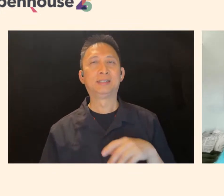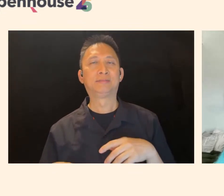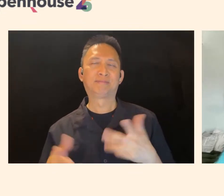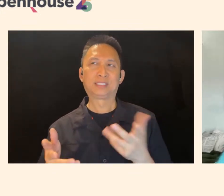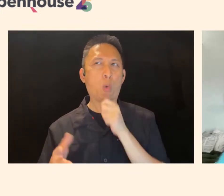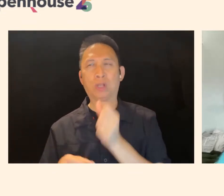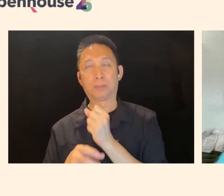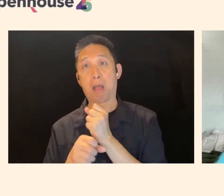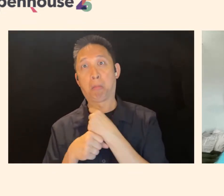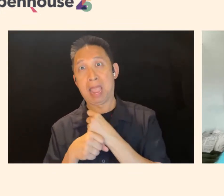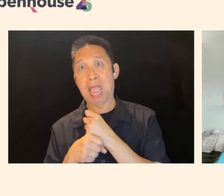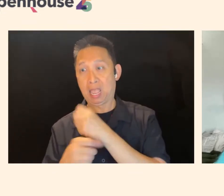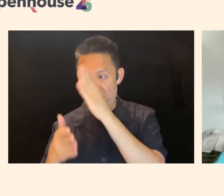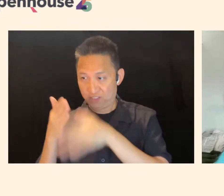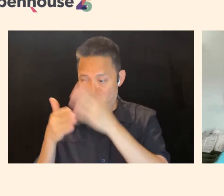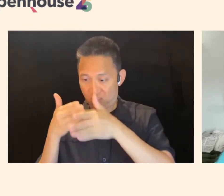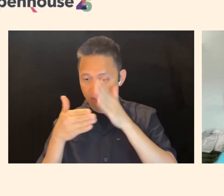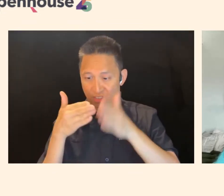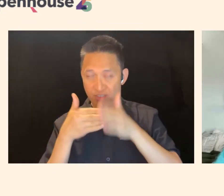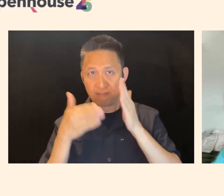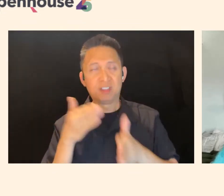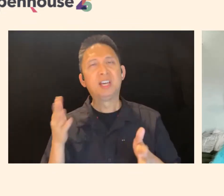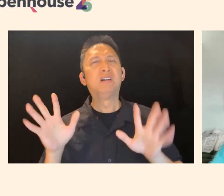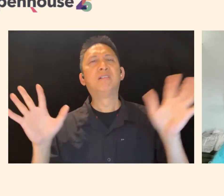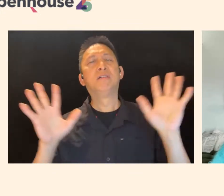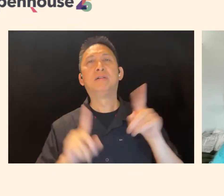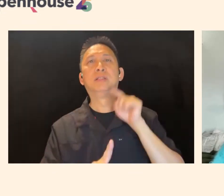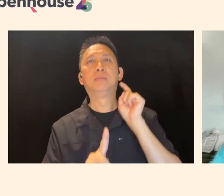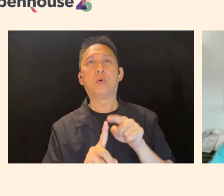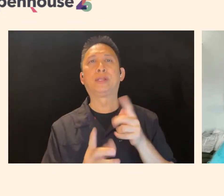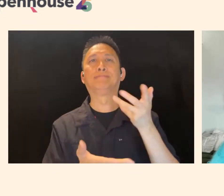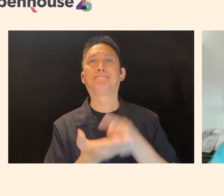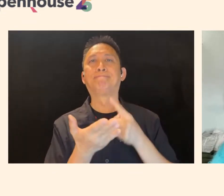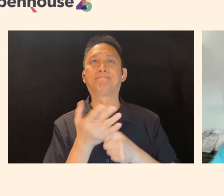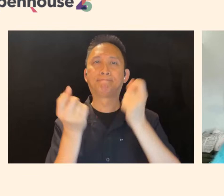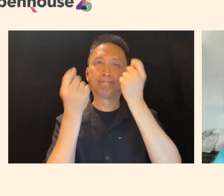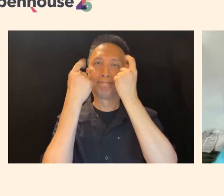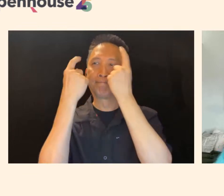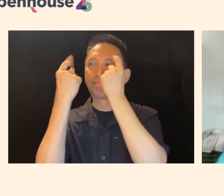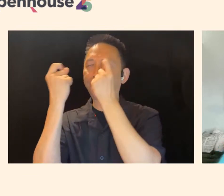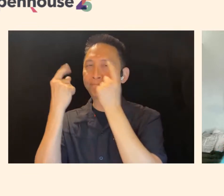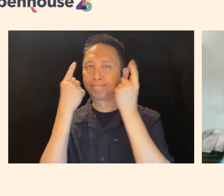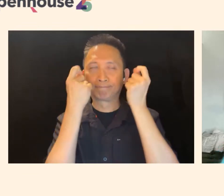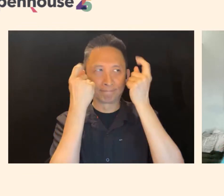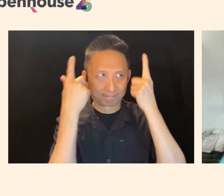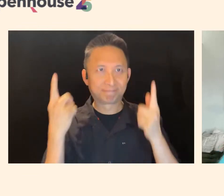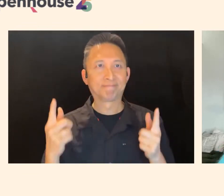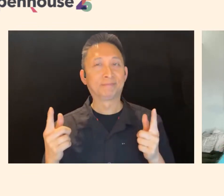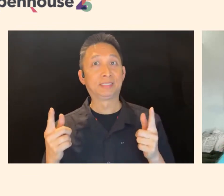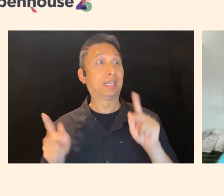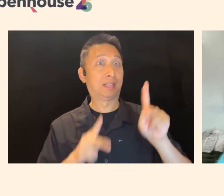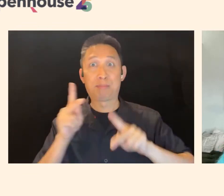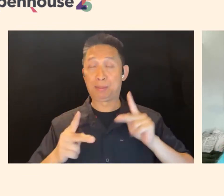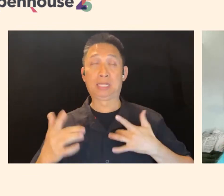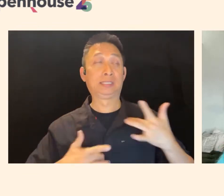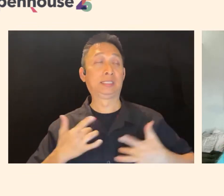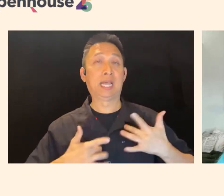a little better over time with production. But what we never had a shortage of were people excited and activated by